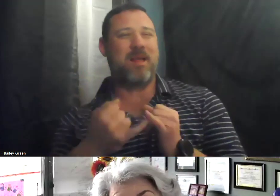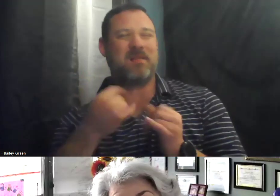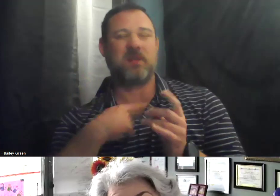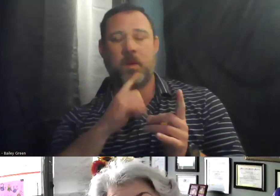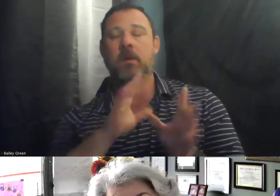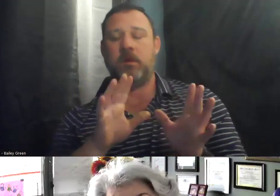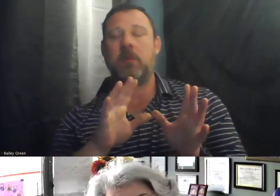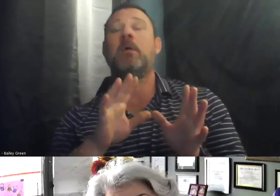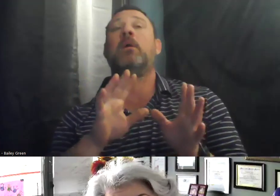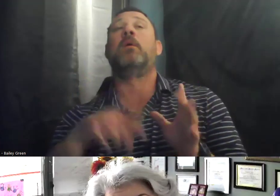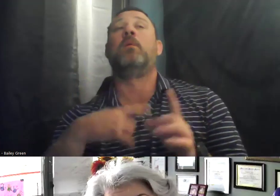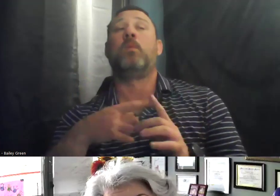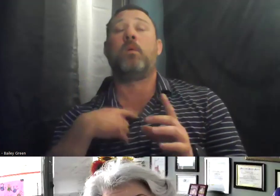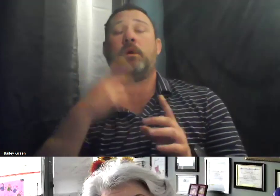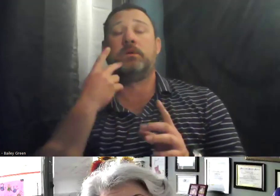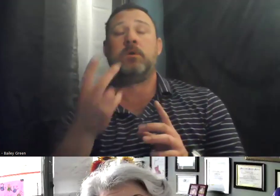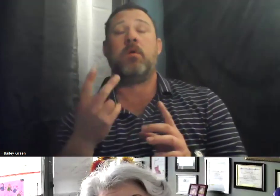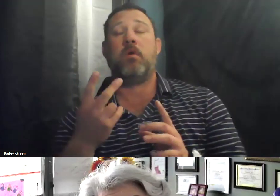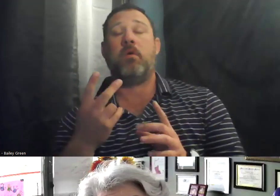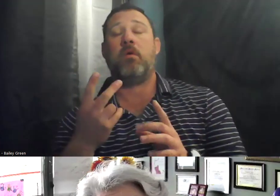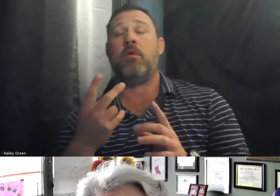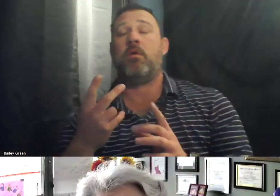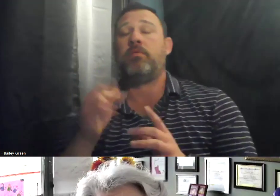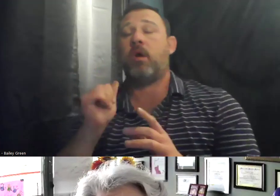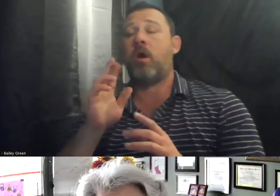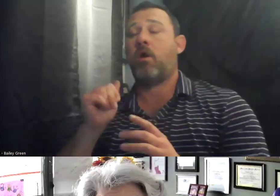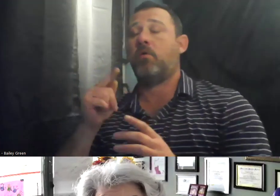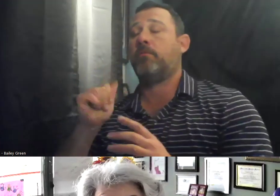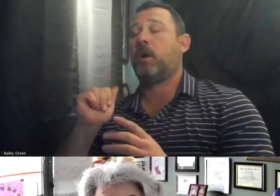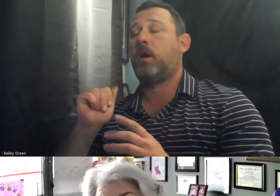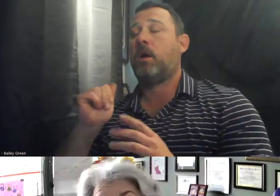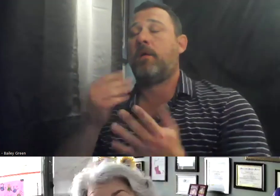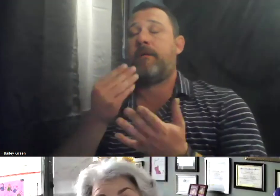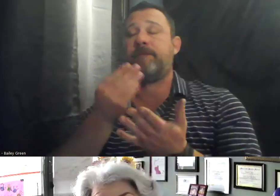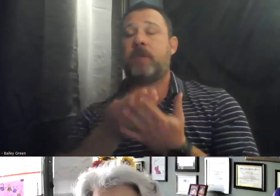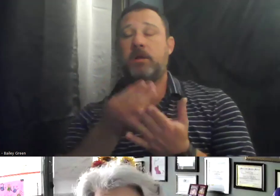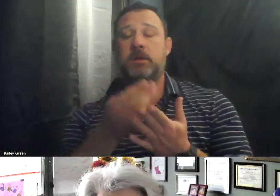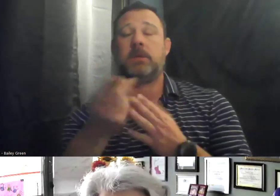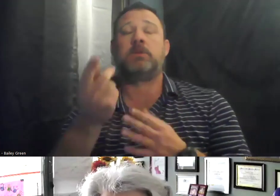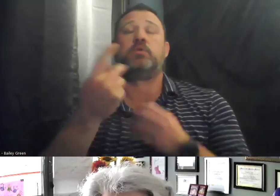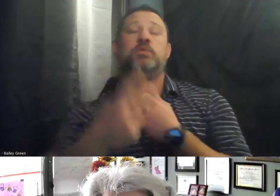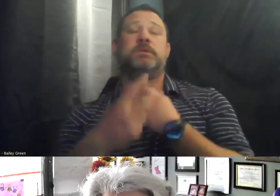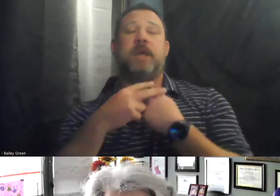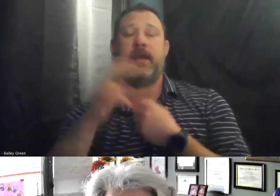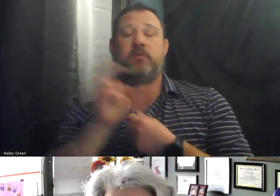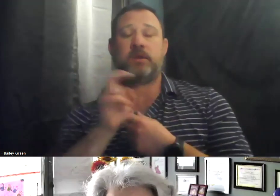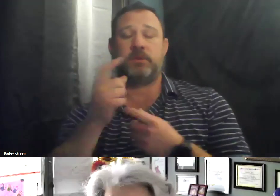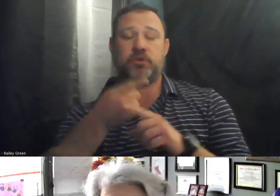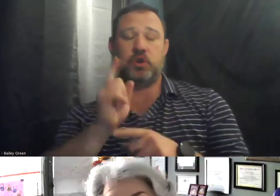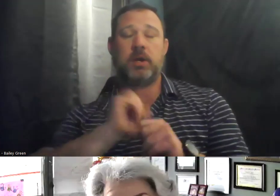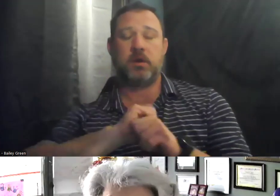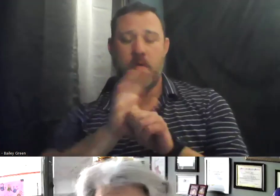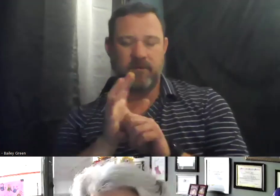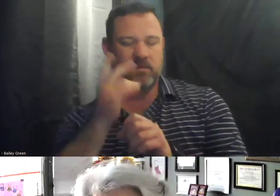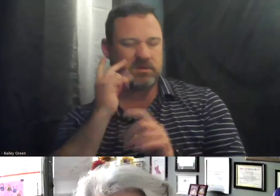But when we saw the ARPA funding come in to save transportation during the pandemic, we saw